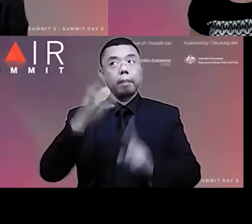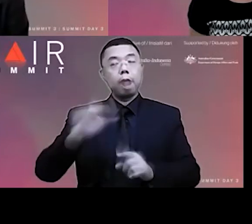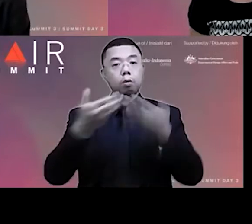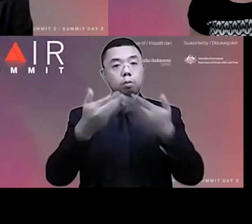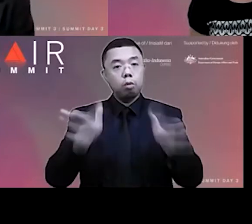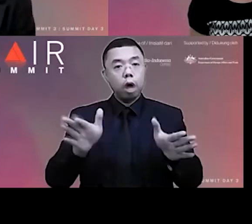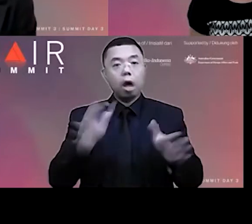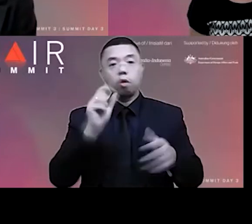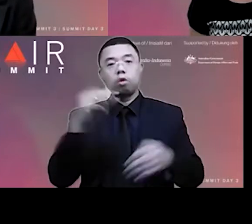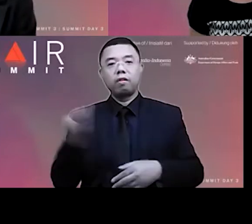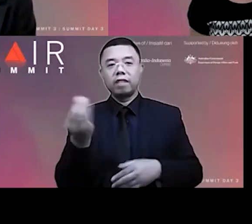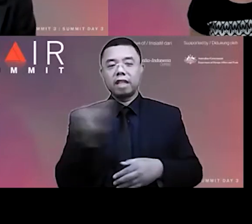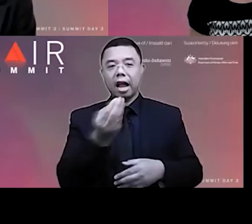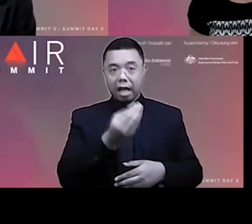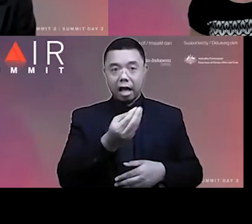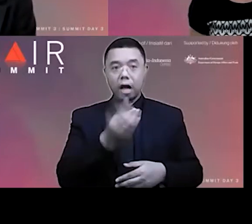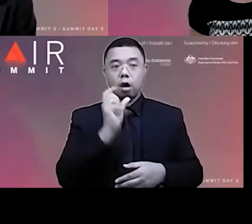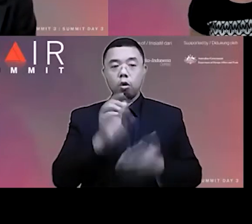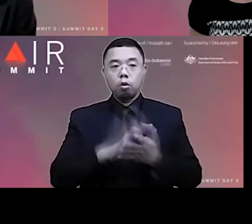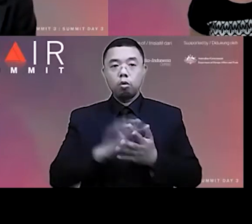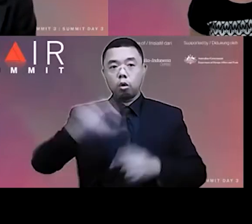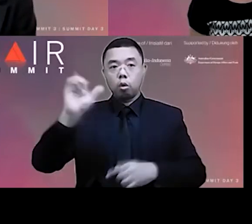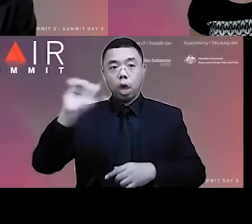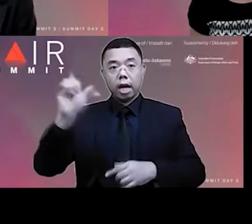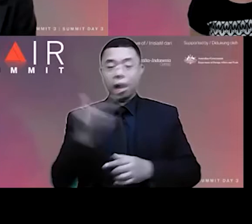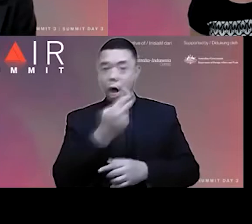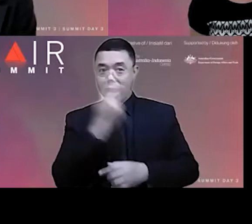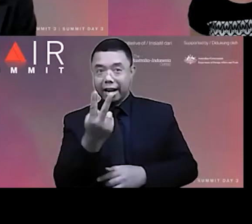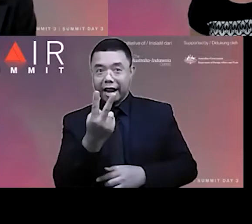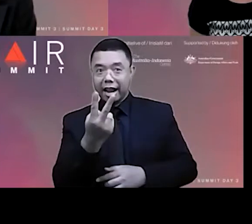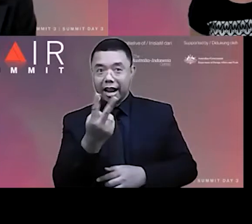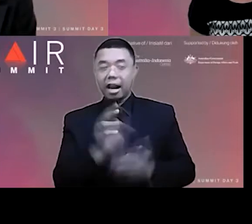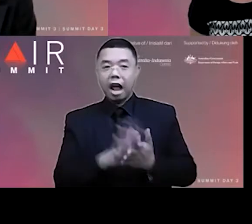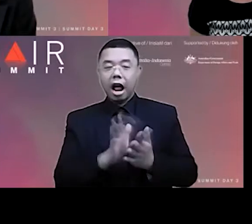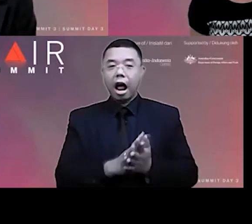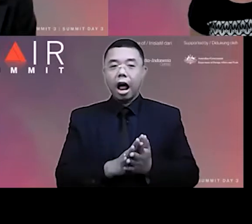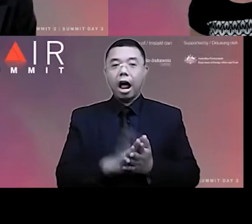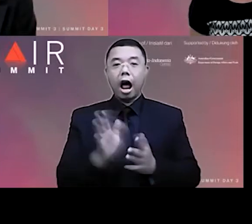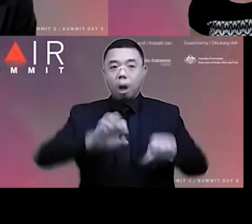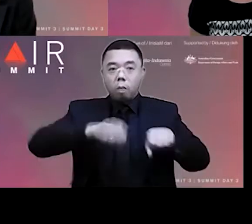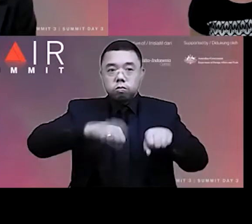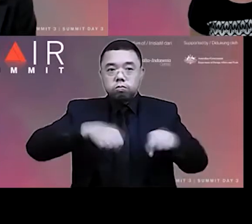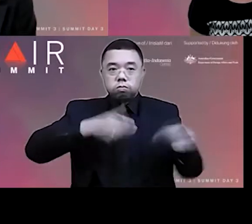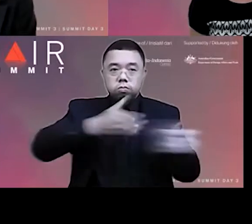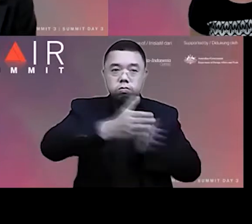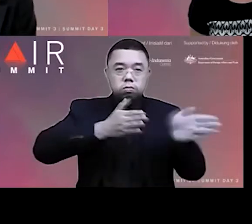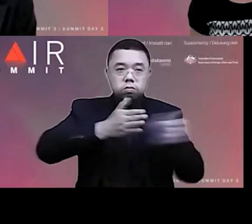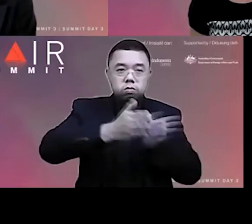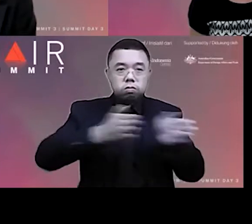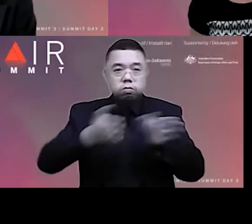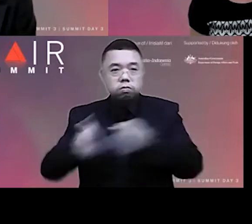if you follow the World Superbike, it is recently conducted there. And the fourth province